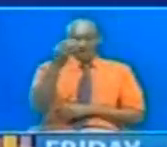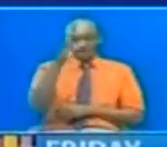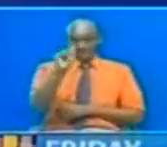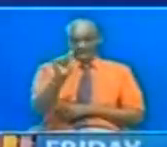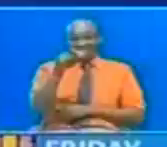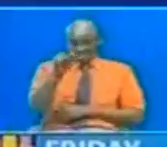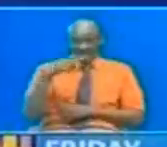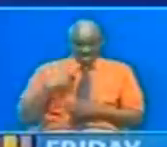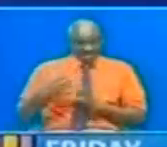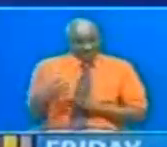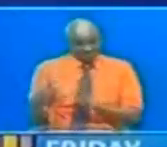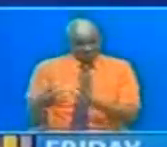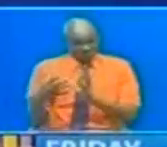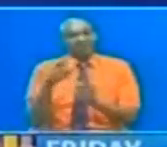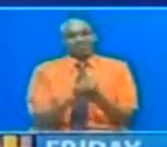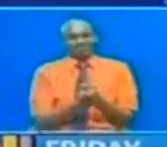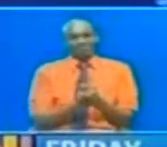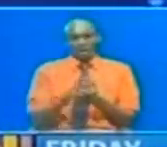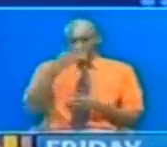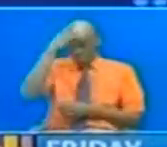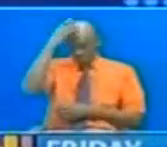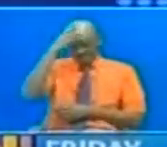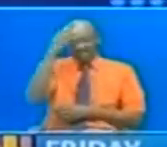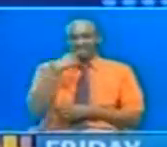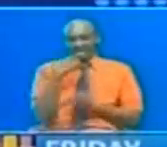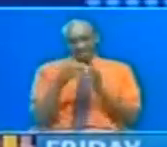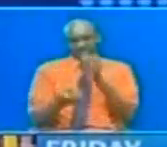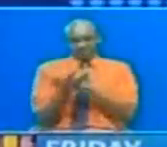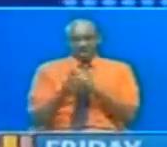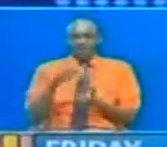of the most anticipated matches. Moses Wahisi reports.